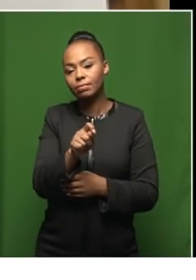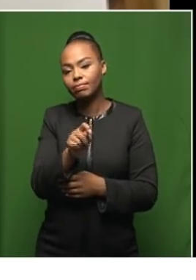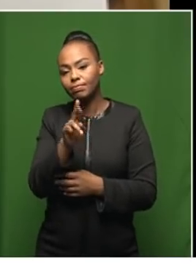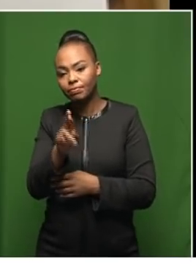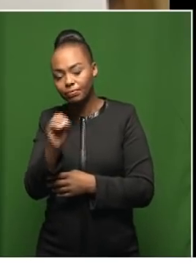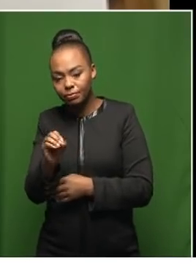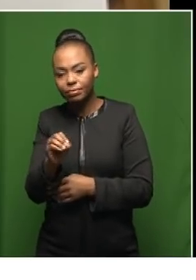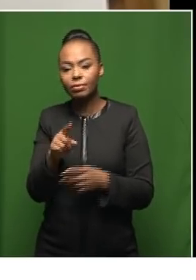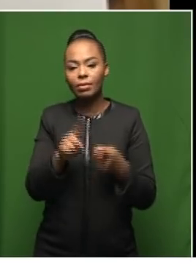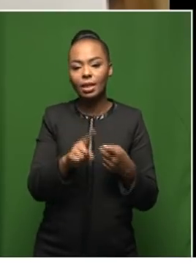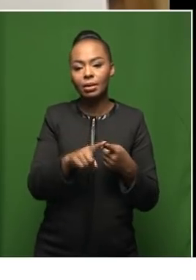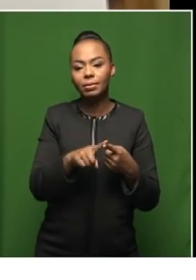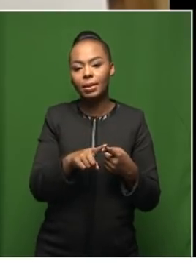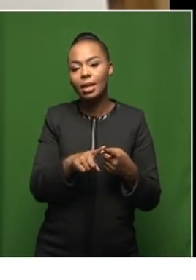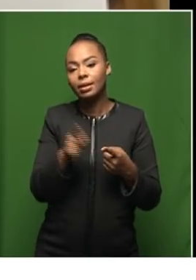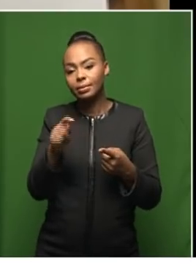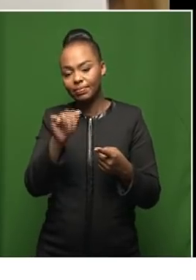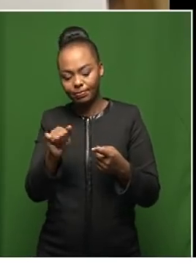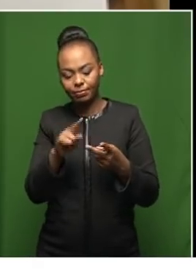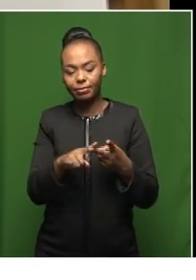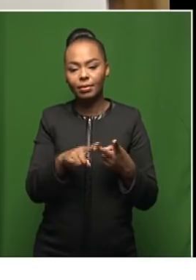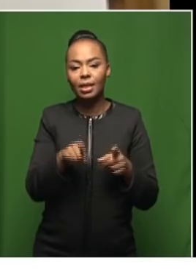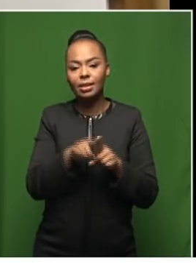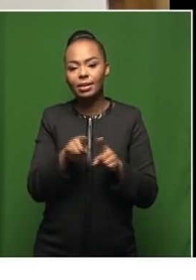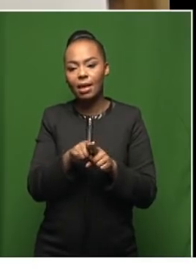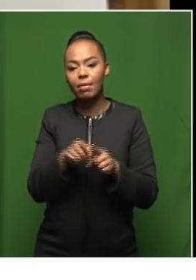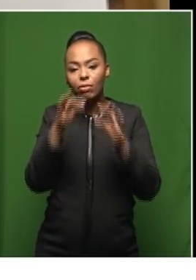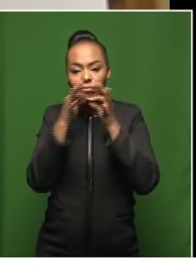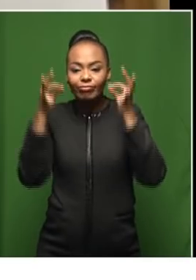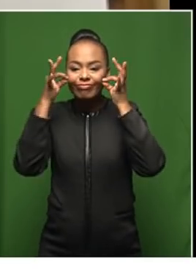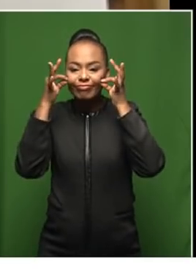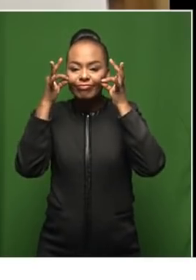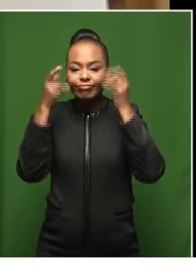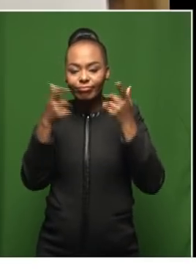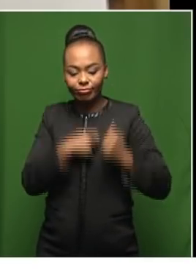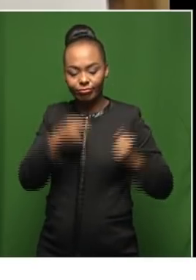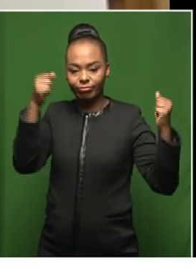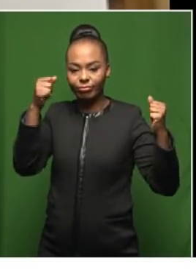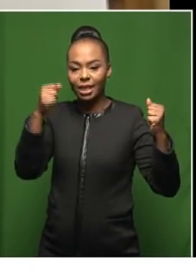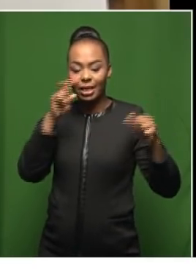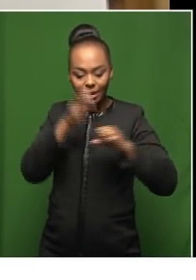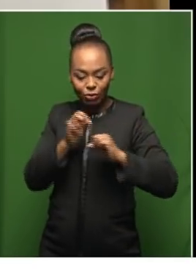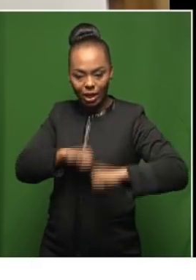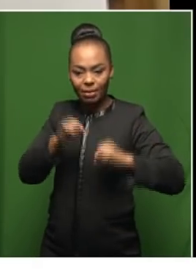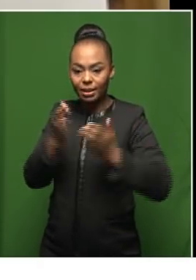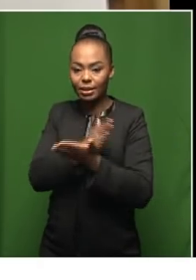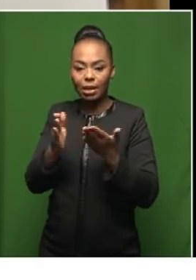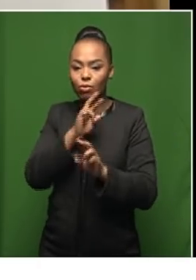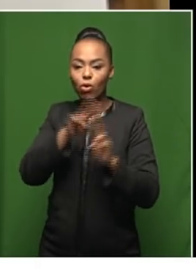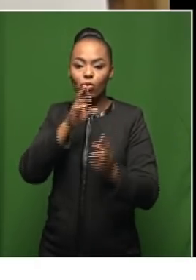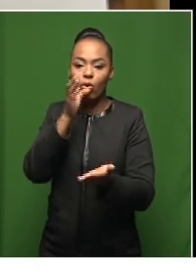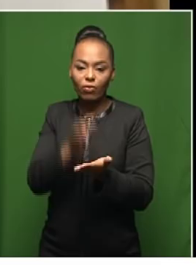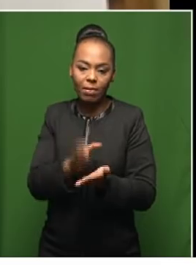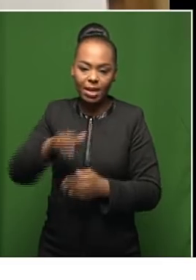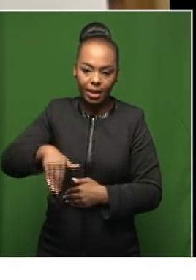in the non-disclosure agreements. All of those issues means that there are certain things we are not ready to confirm. But if you bear